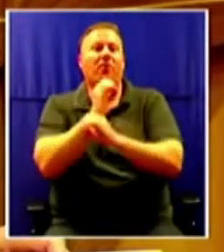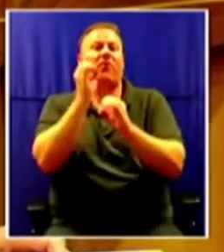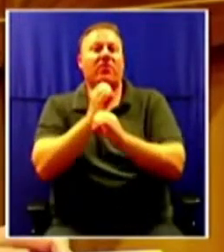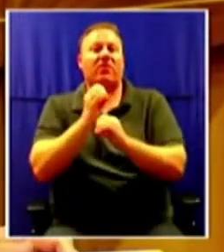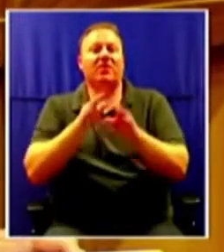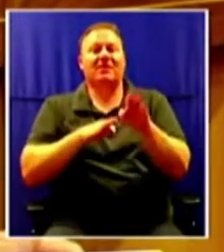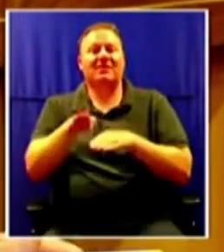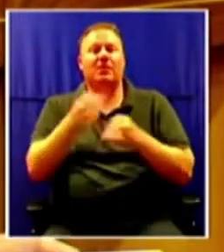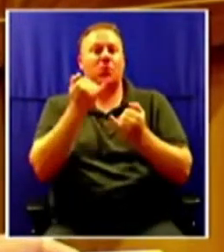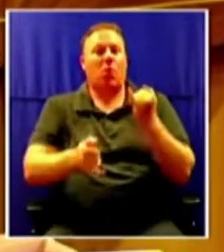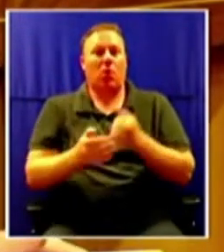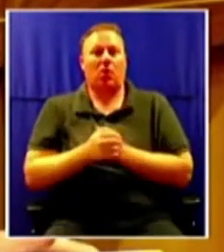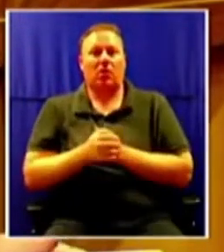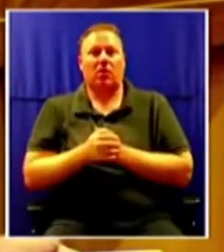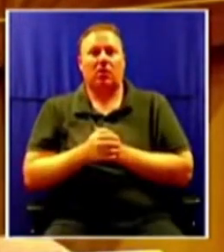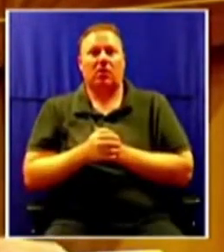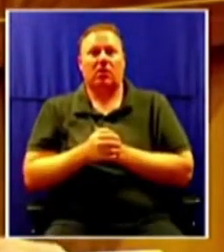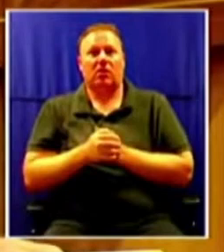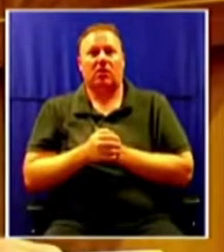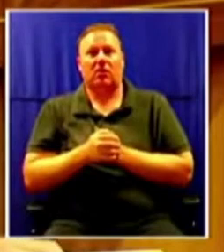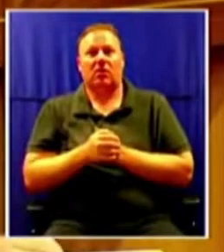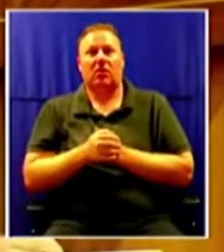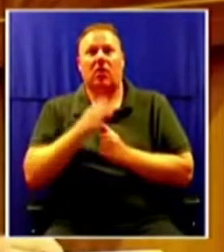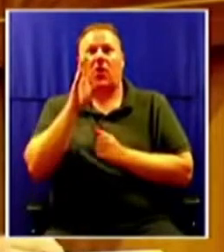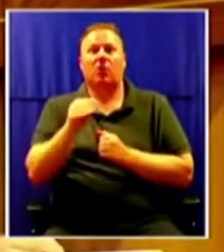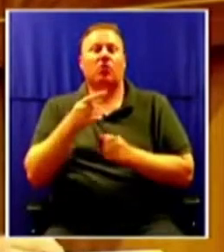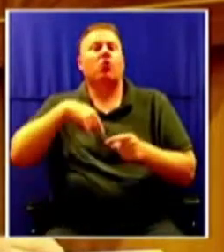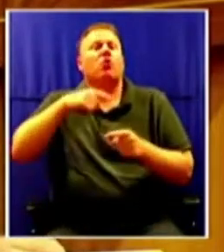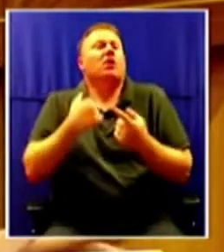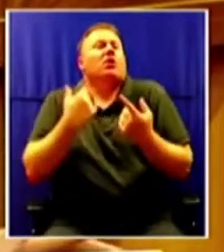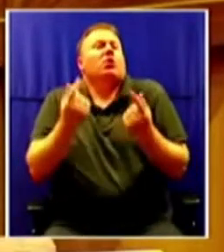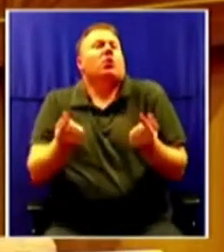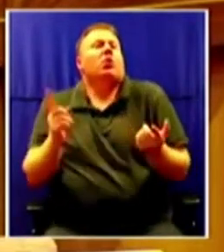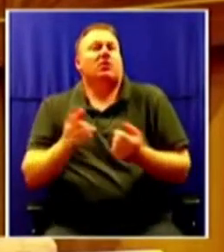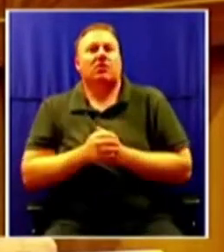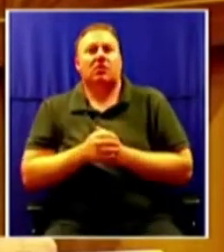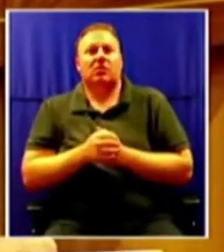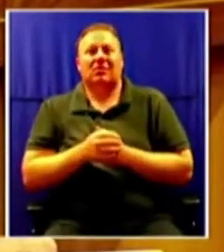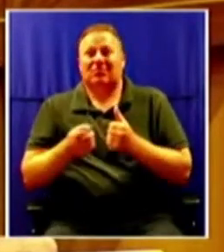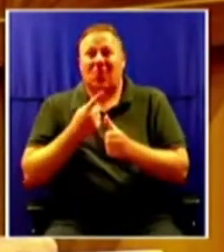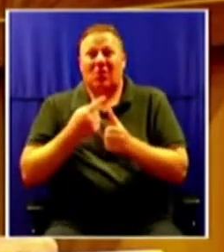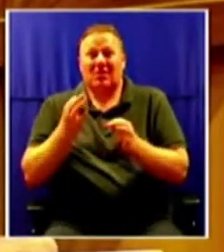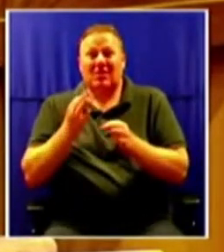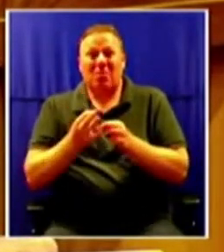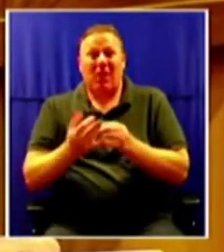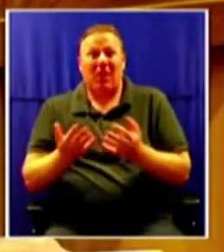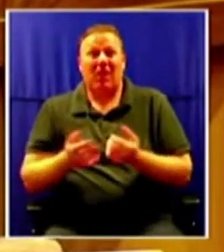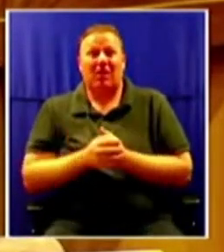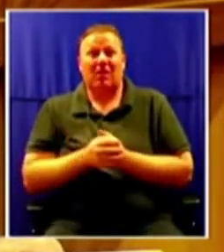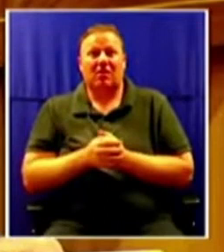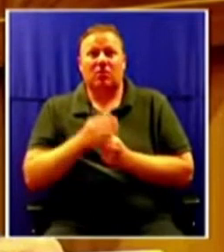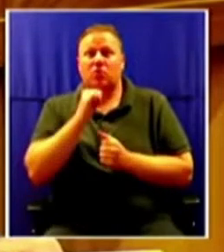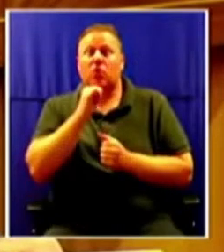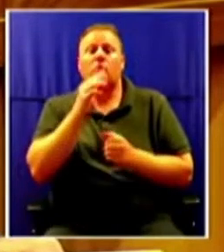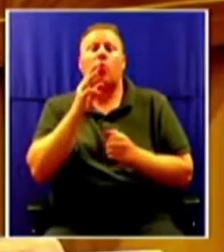get asked by an increasing lazy commentariat what we would have done. The answer is quite simple. It's not what we would have